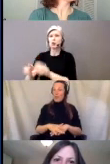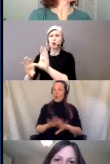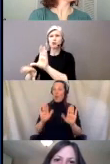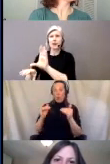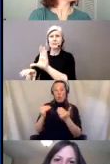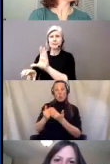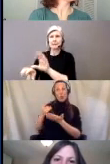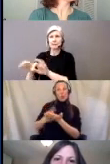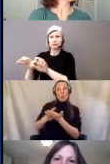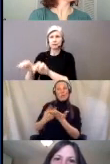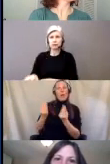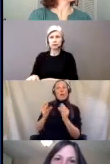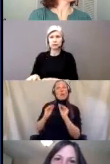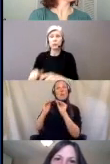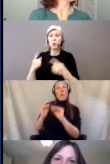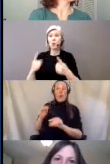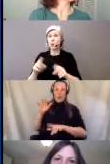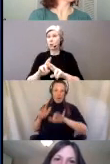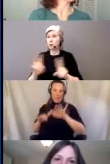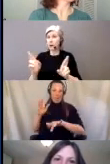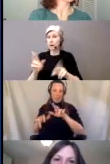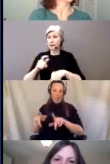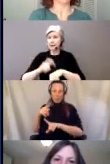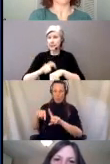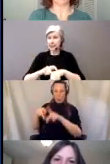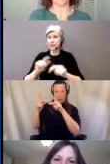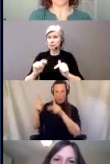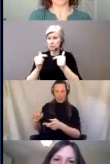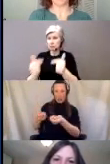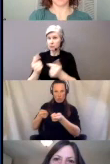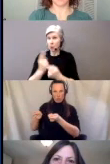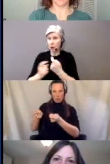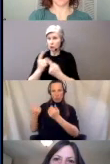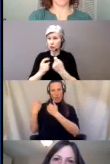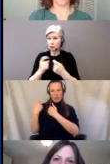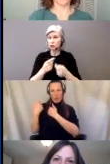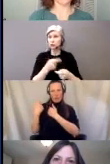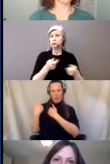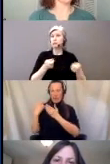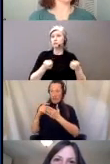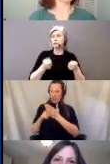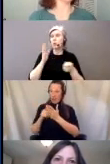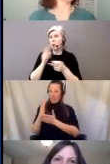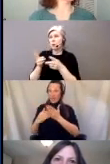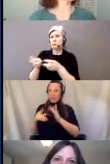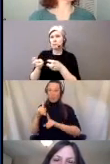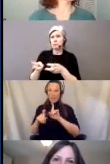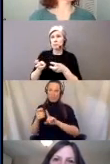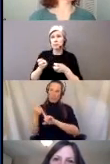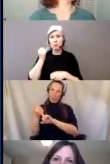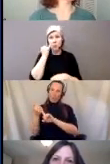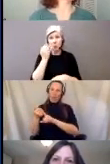questions and comments when we get to the question and answer portion of our session. If you wish to ask a question in ASL